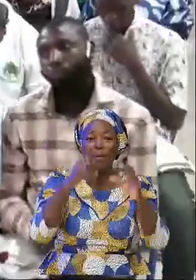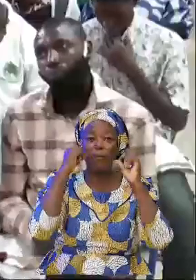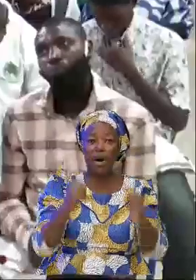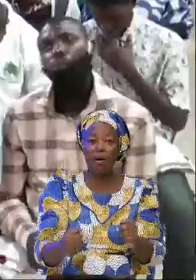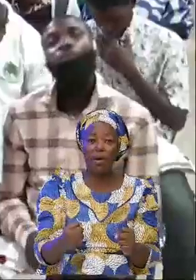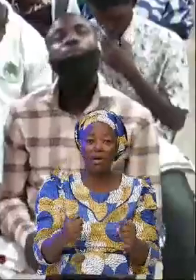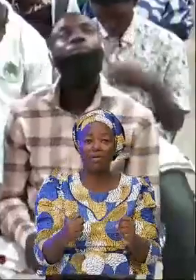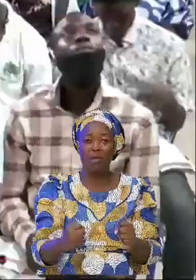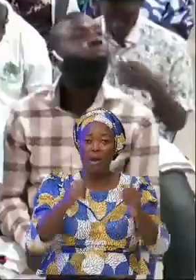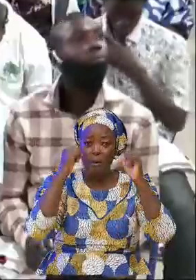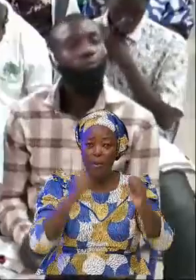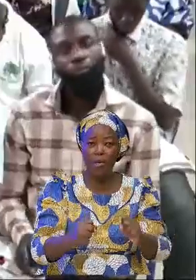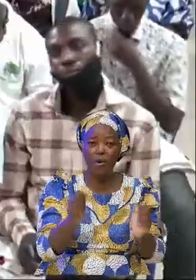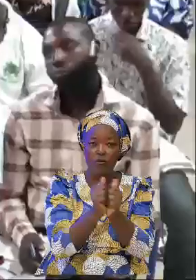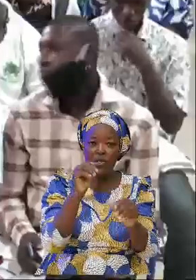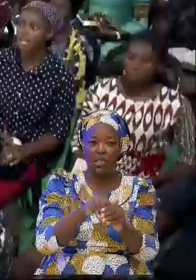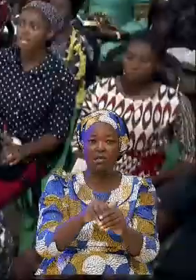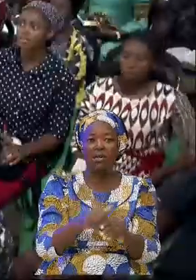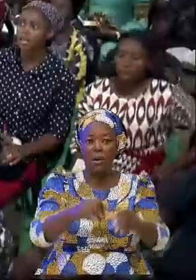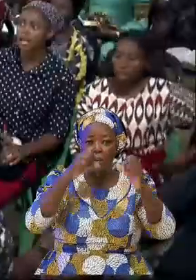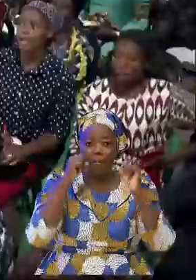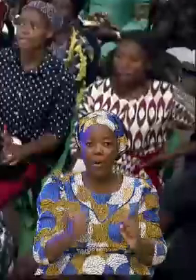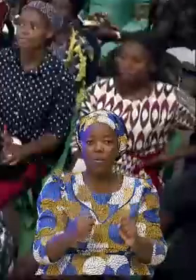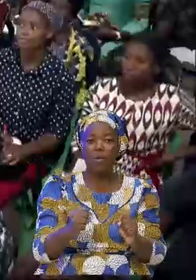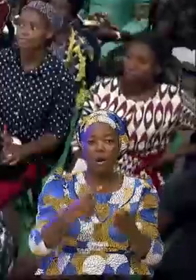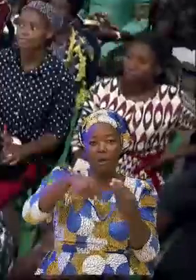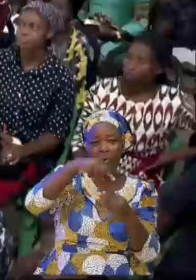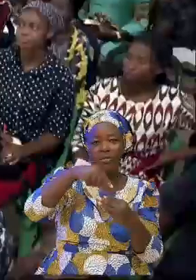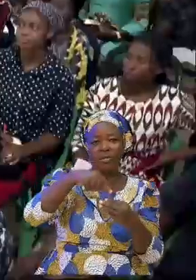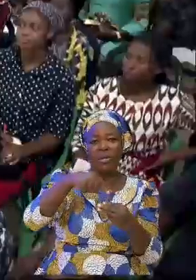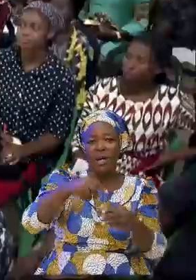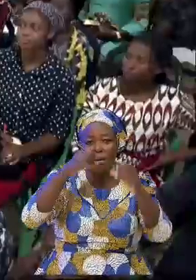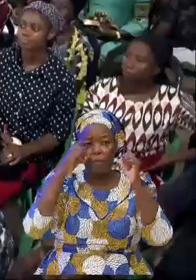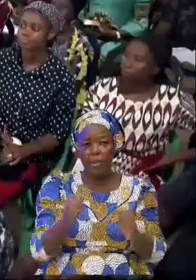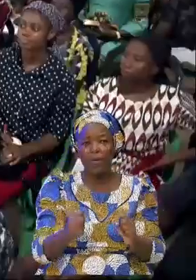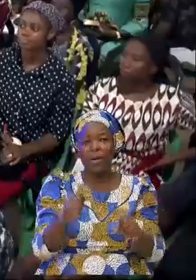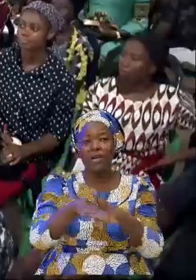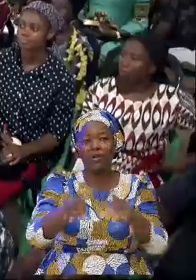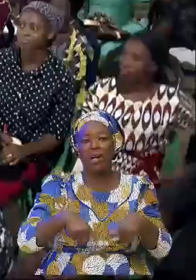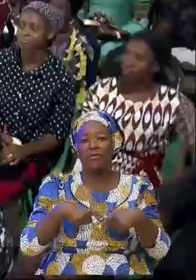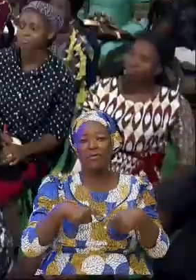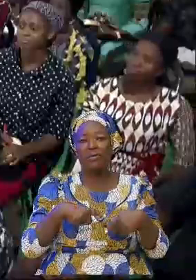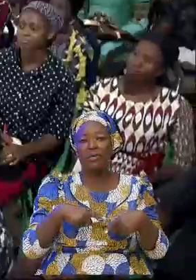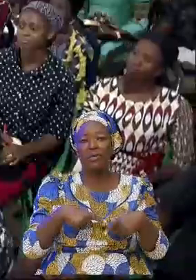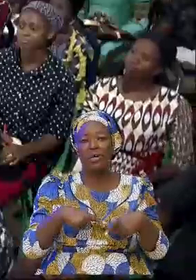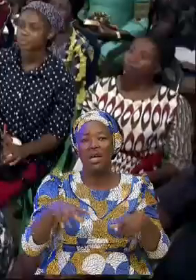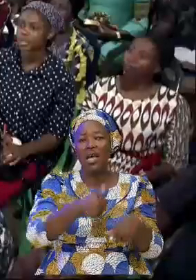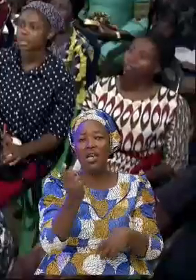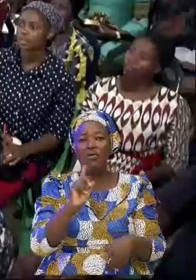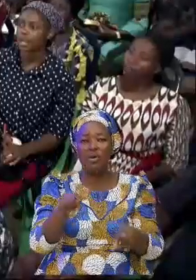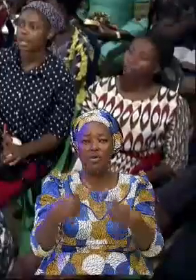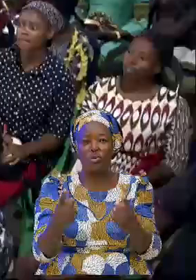will not touch your life anymore. Power, power within, power